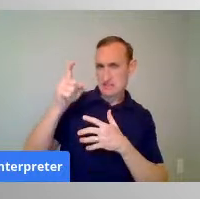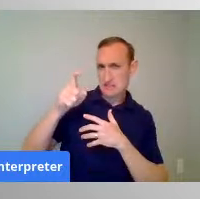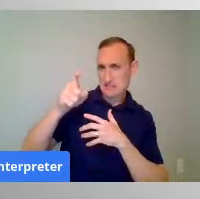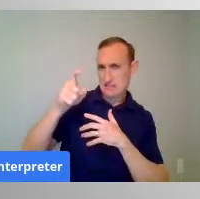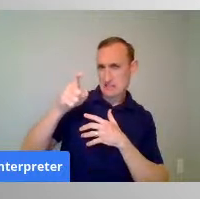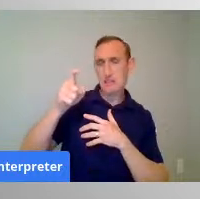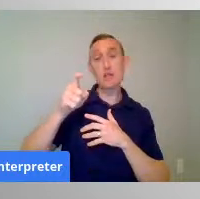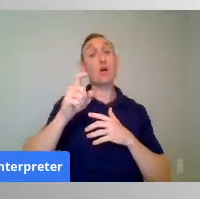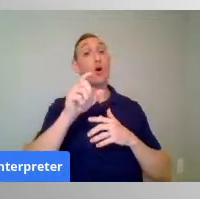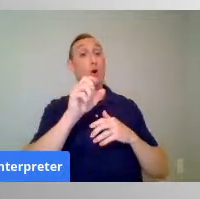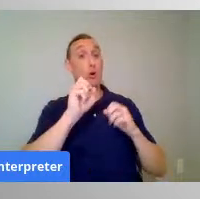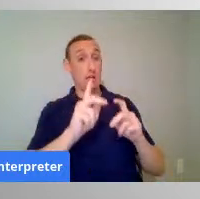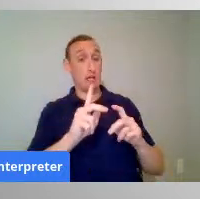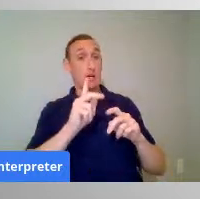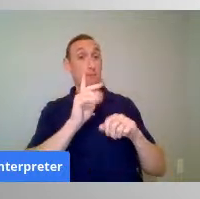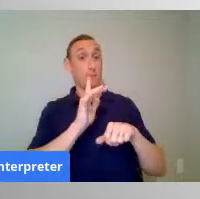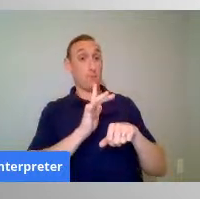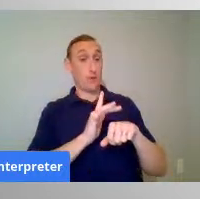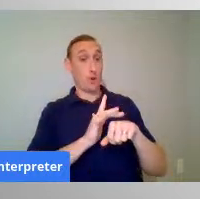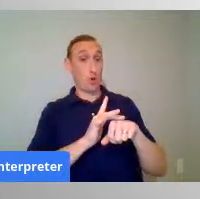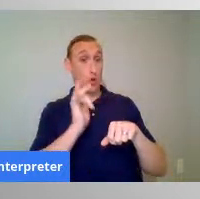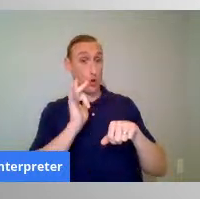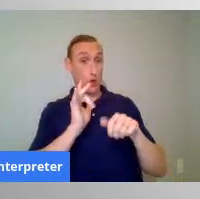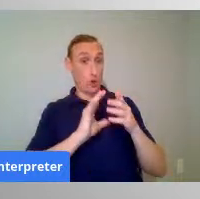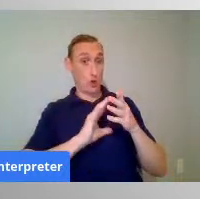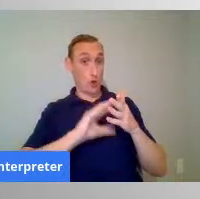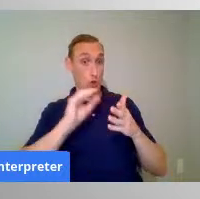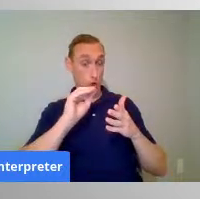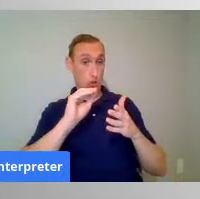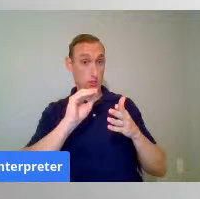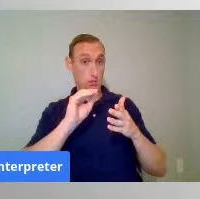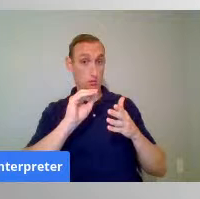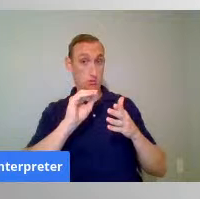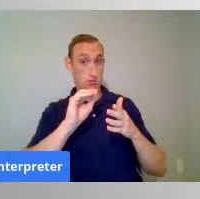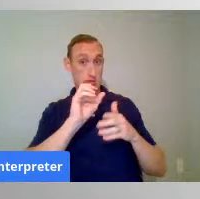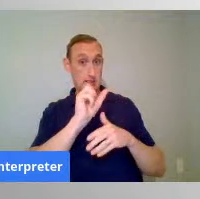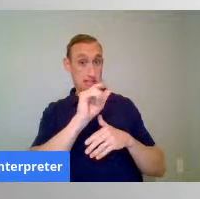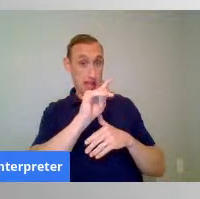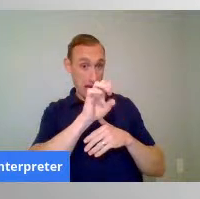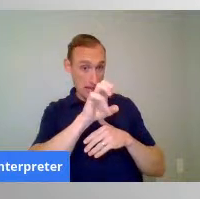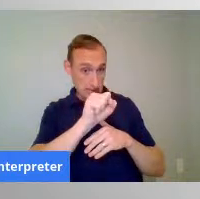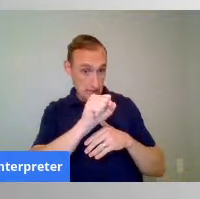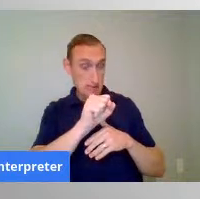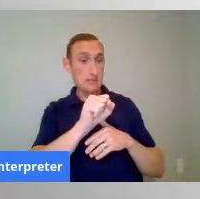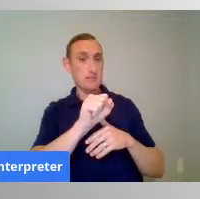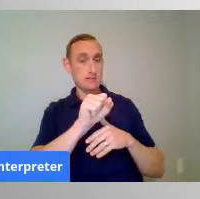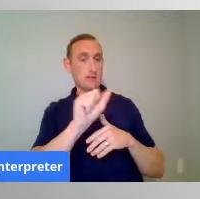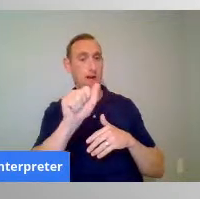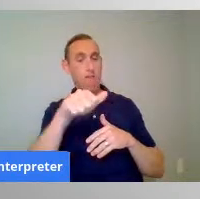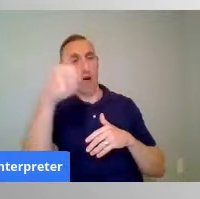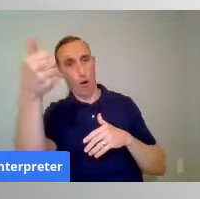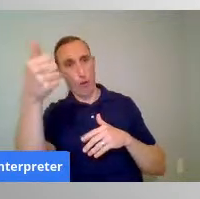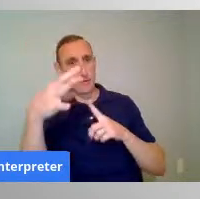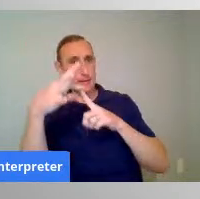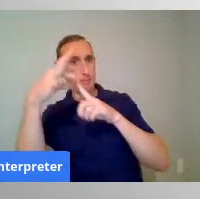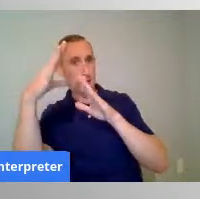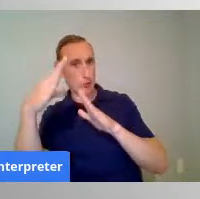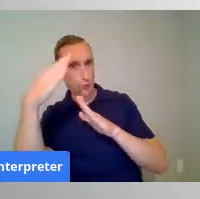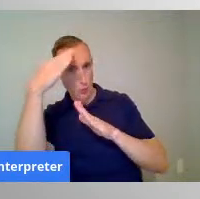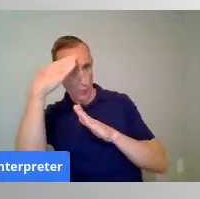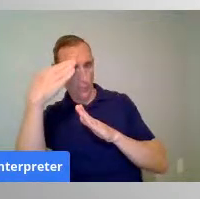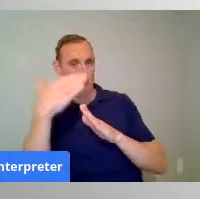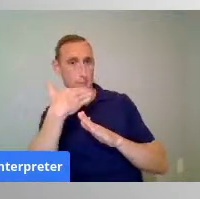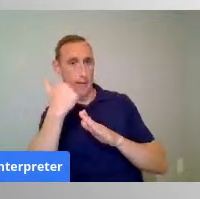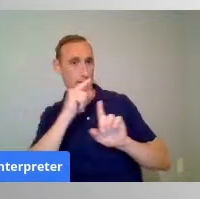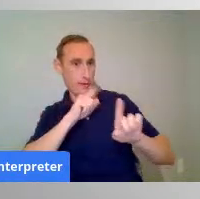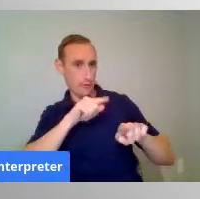So the early learning slots and we've got so many more specialists on these questions than me on this call. So Lawrence, the